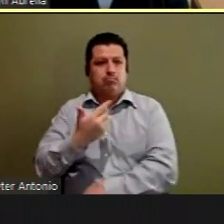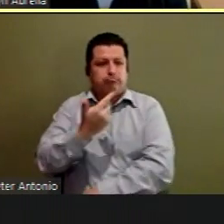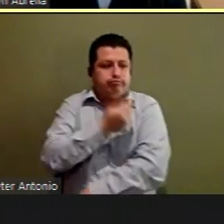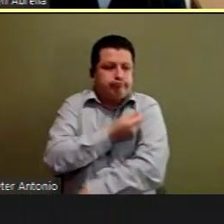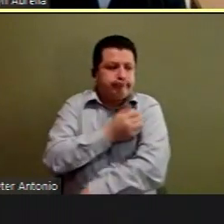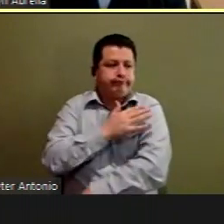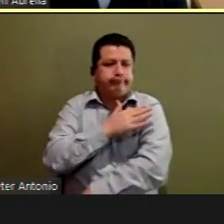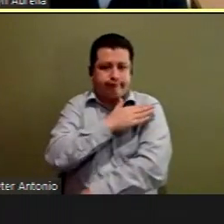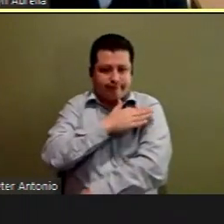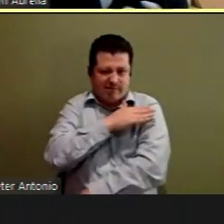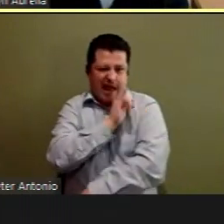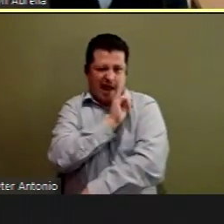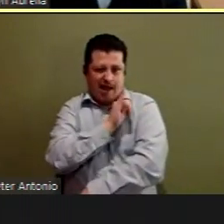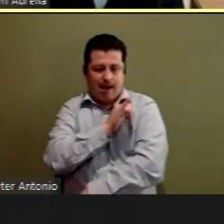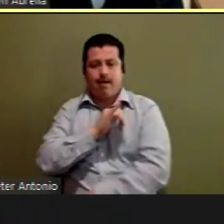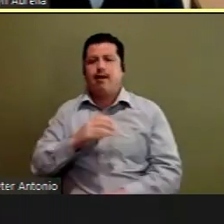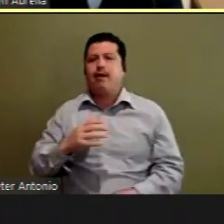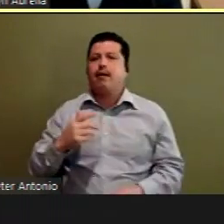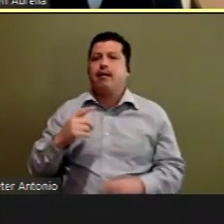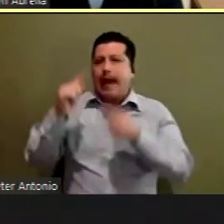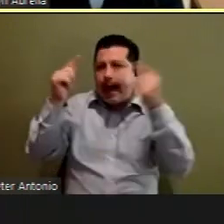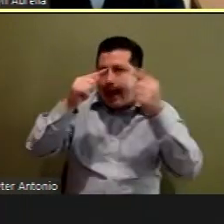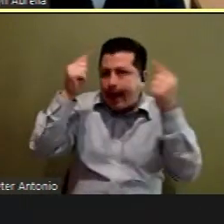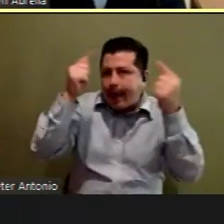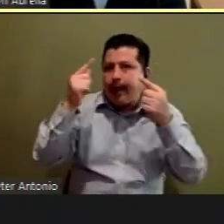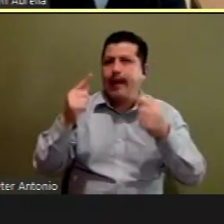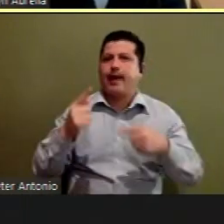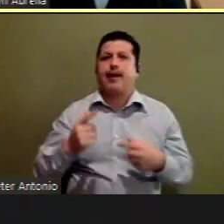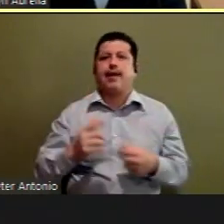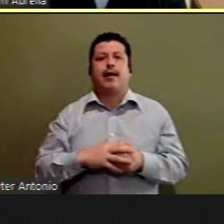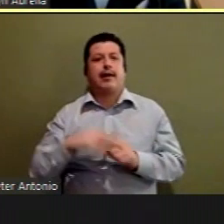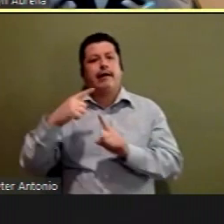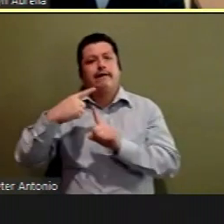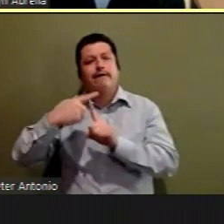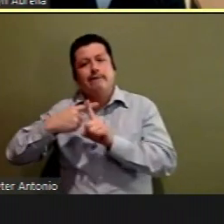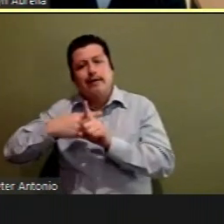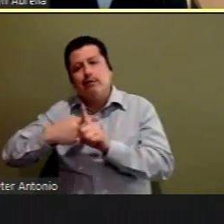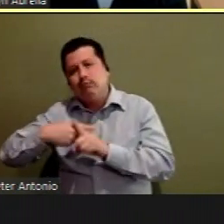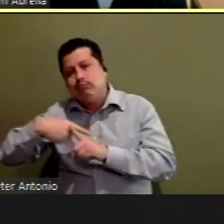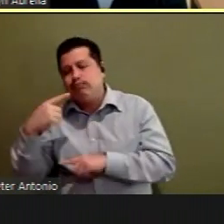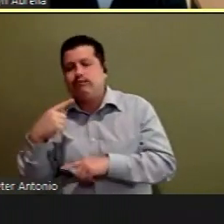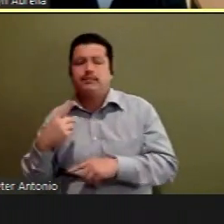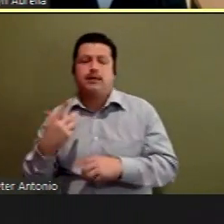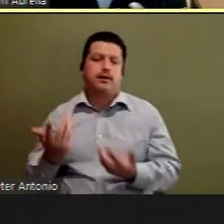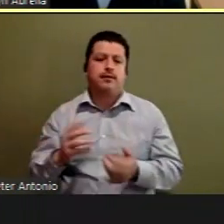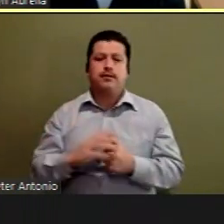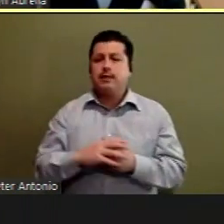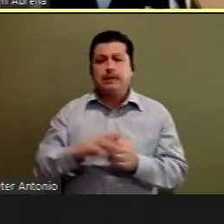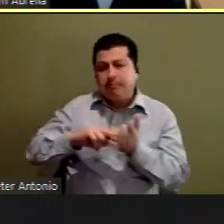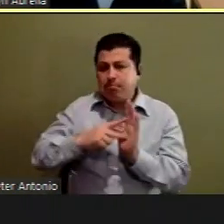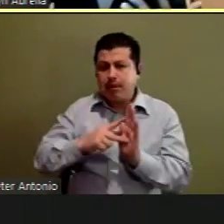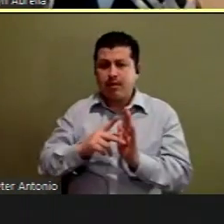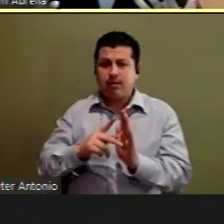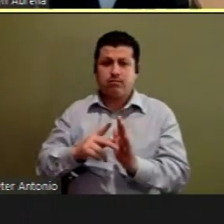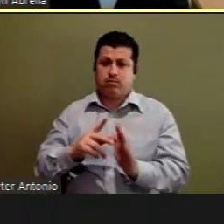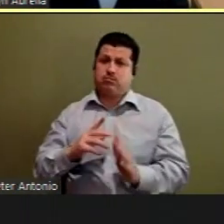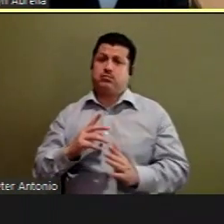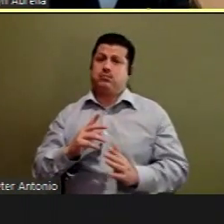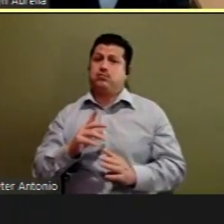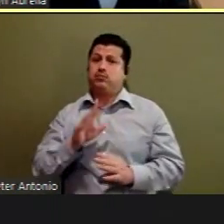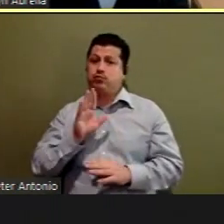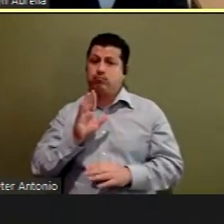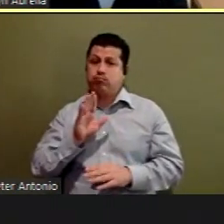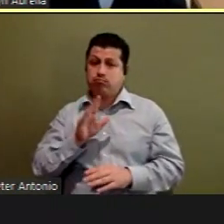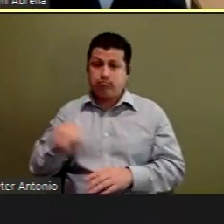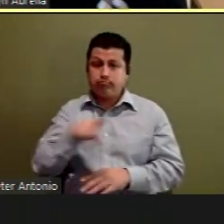headache, muscle aches, joint pain, mild fever. It's not a sign that you have COVID. It's a sign that your body is responding